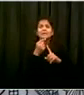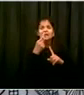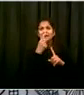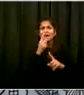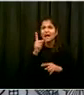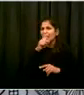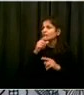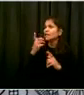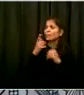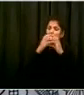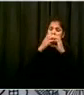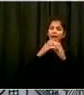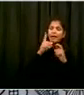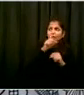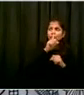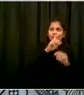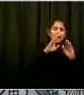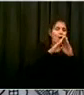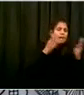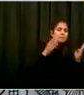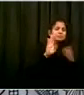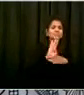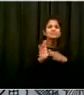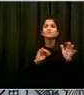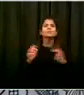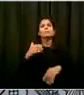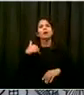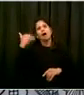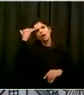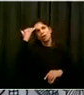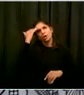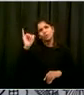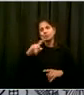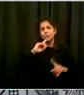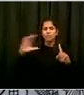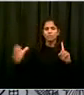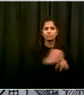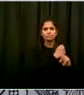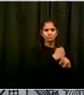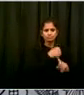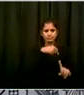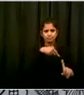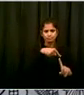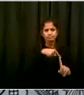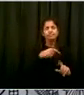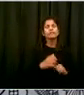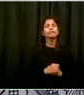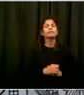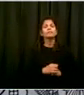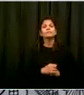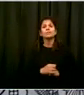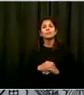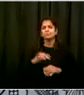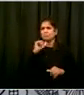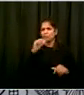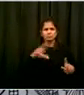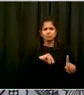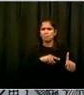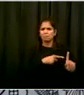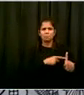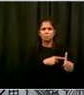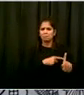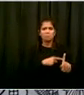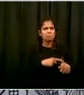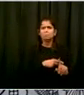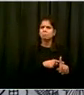No matter how bad the situation was in the city, they tried to defy the rules. We sent out enforcement to those houses of worship to